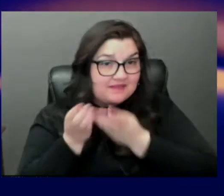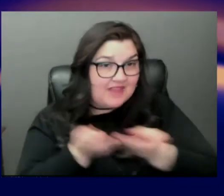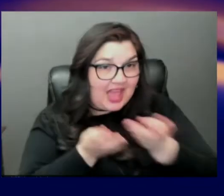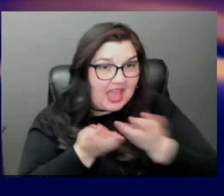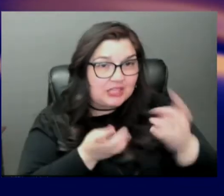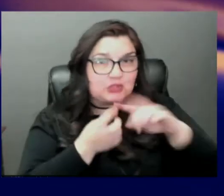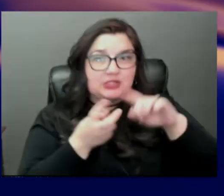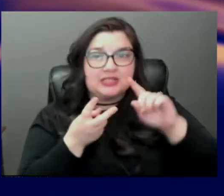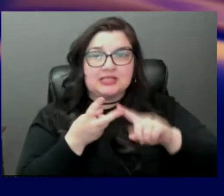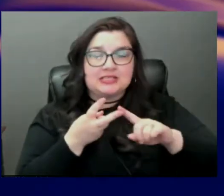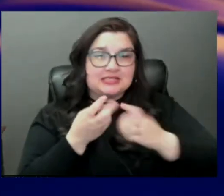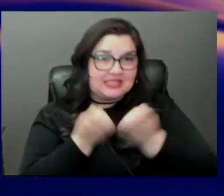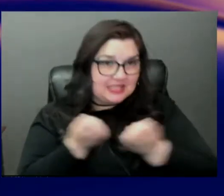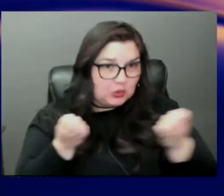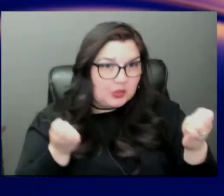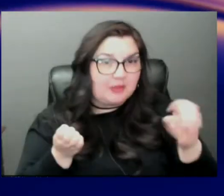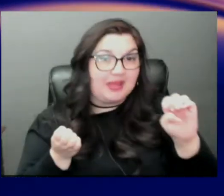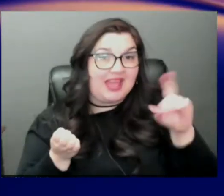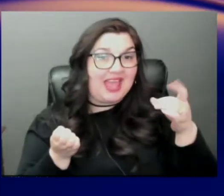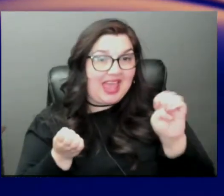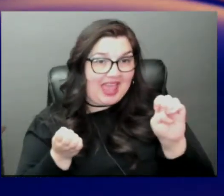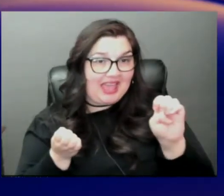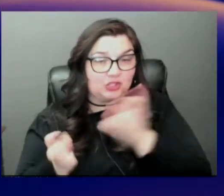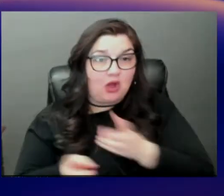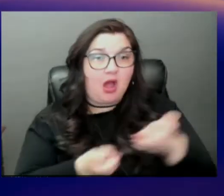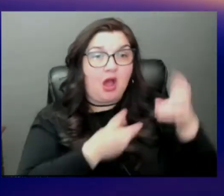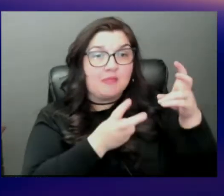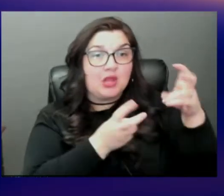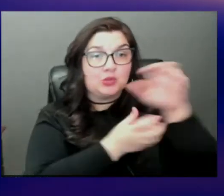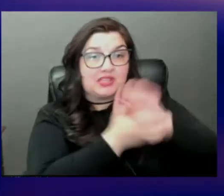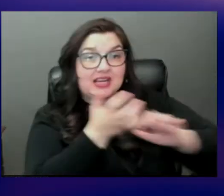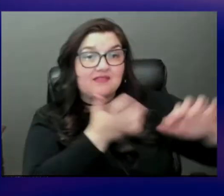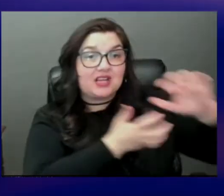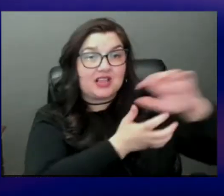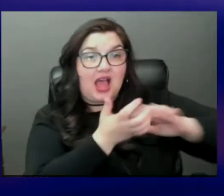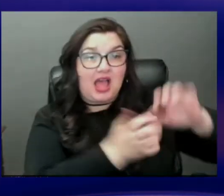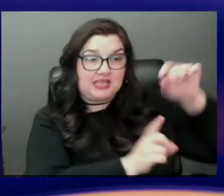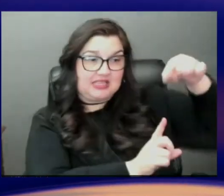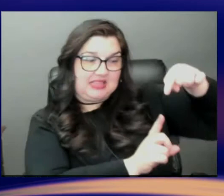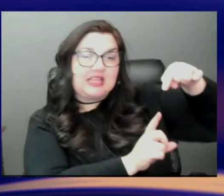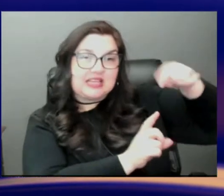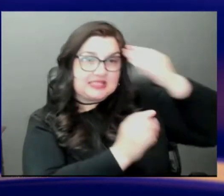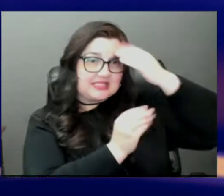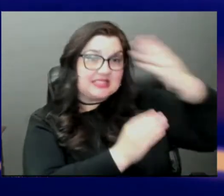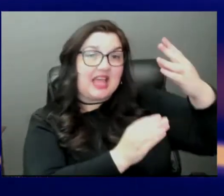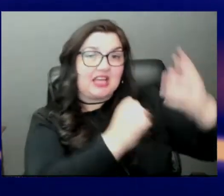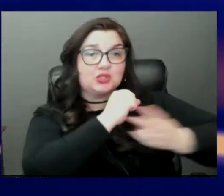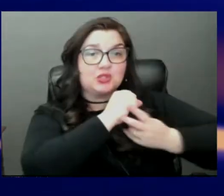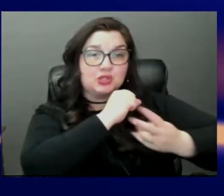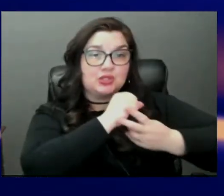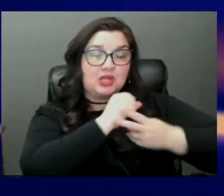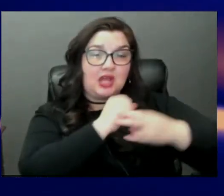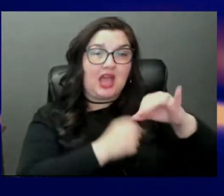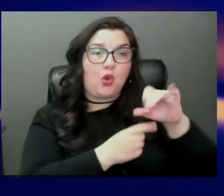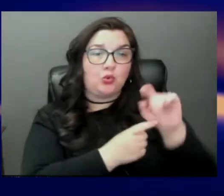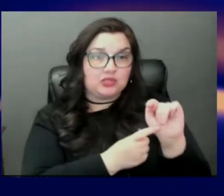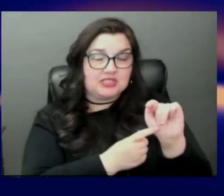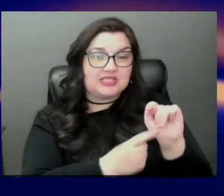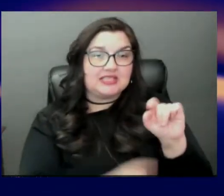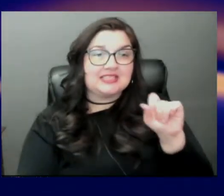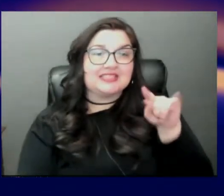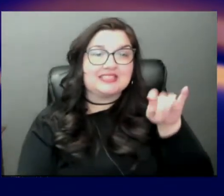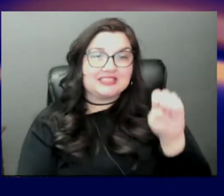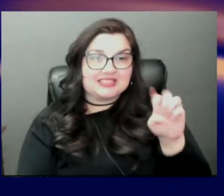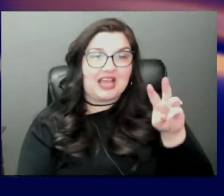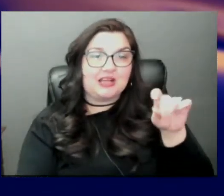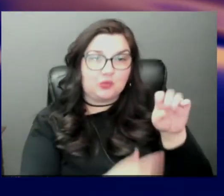edge and uploads it into the cloud. And this time series data is then stored in AWS IoT Sitewise. It can be stored in S3 as